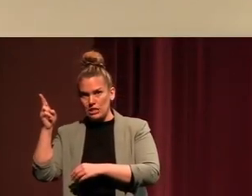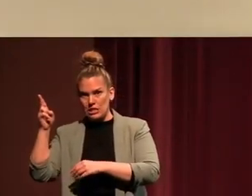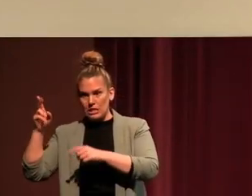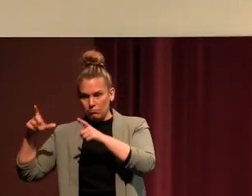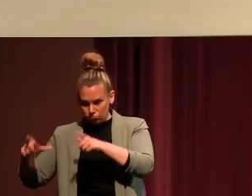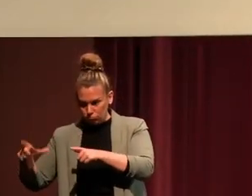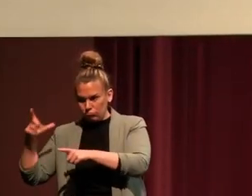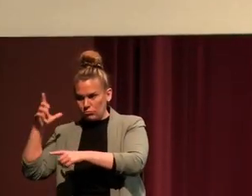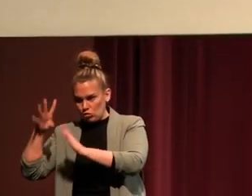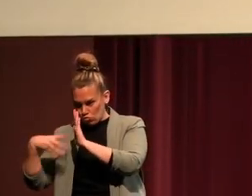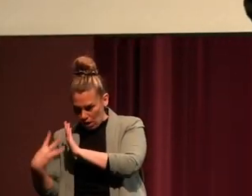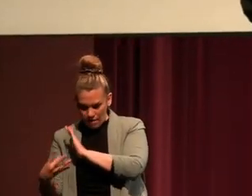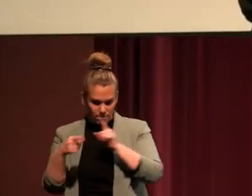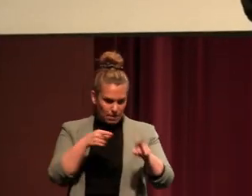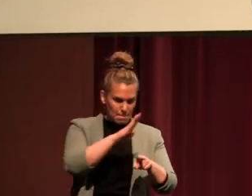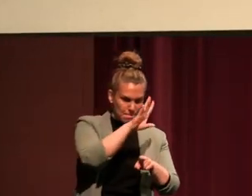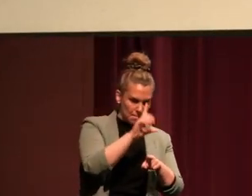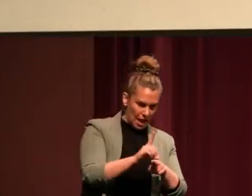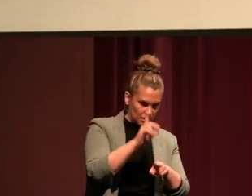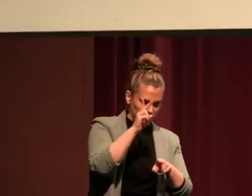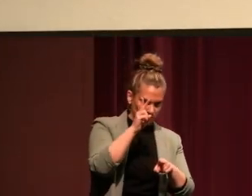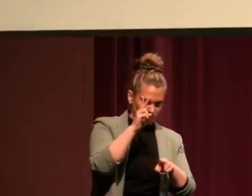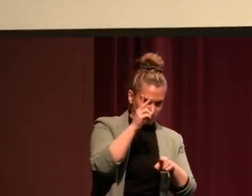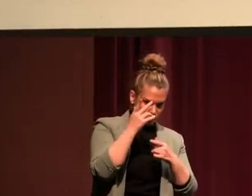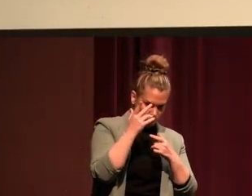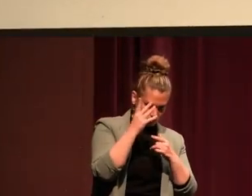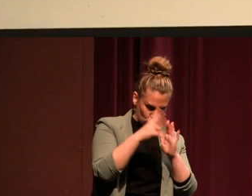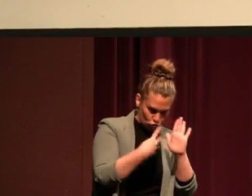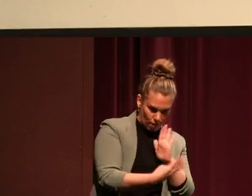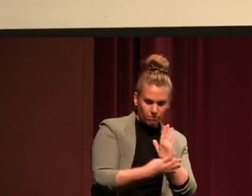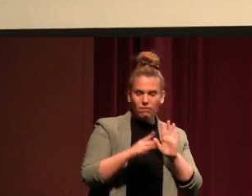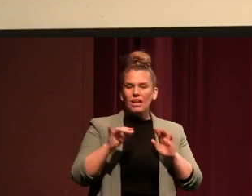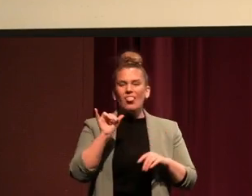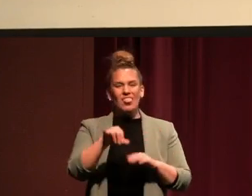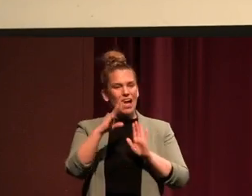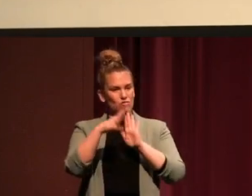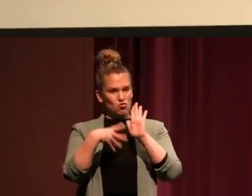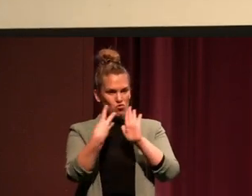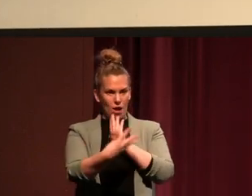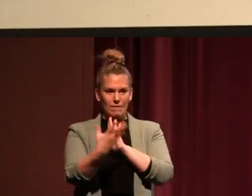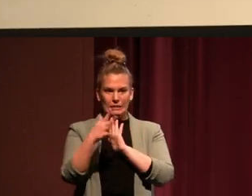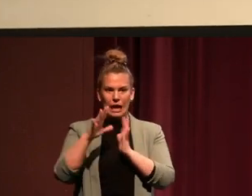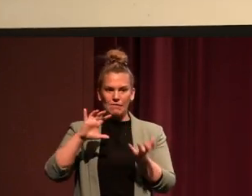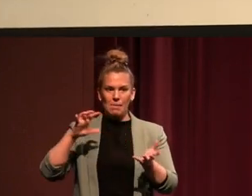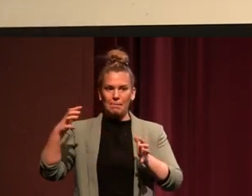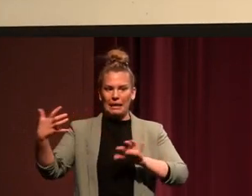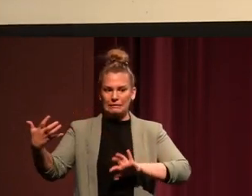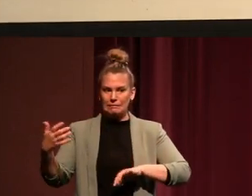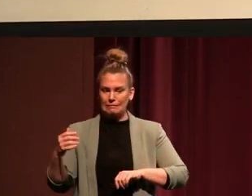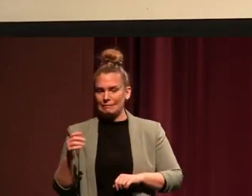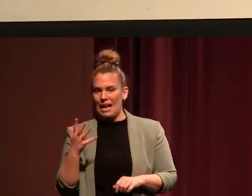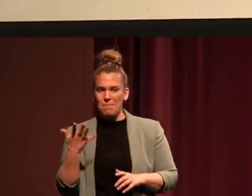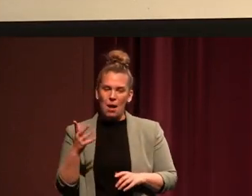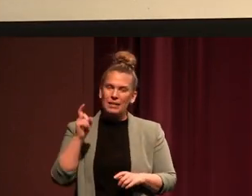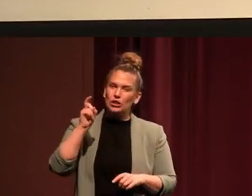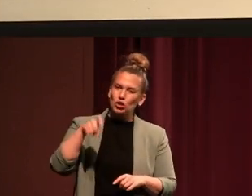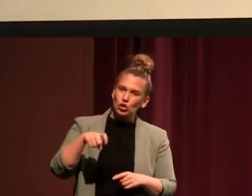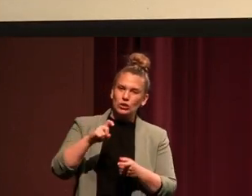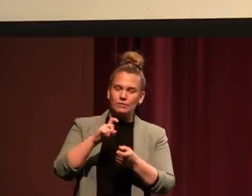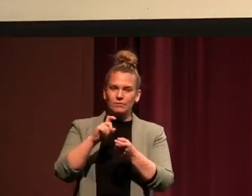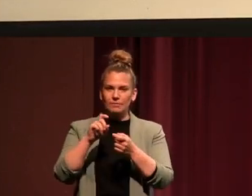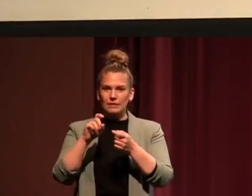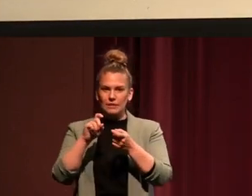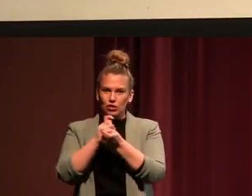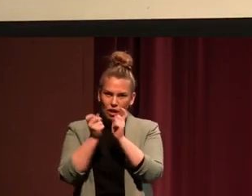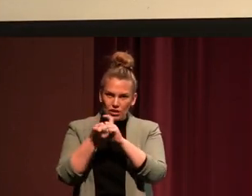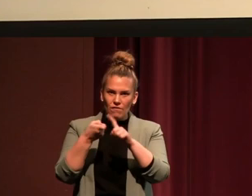history graph. The graph is sort of a mess. I probably should have arranged it from youngest to oldest